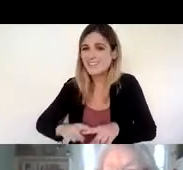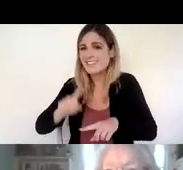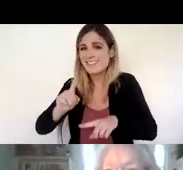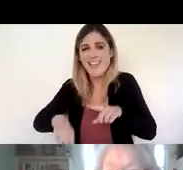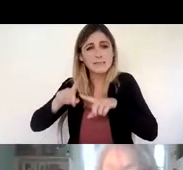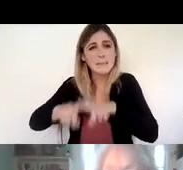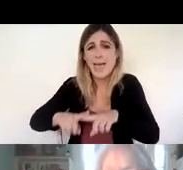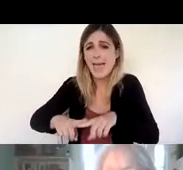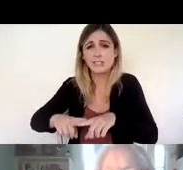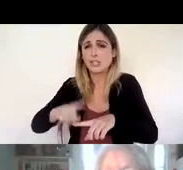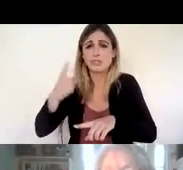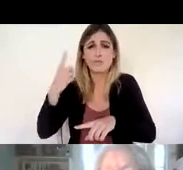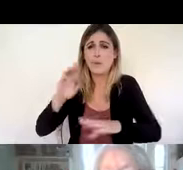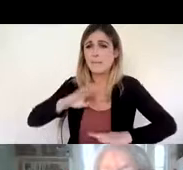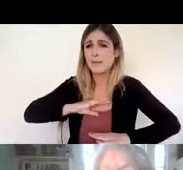calcium needs.